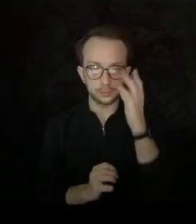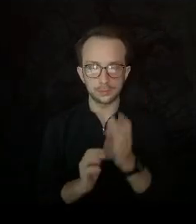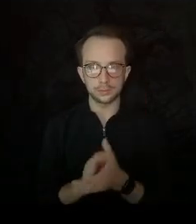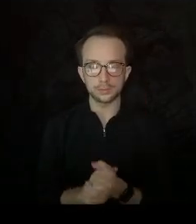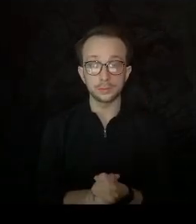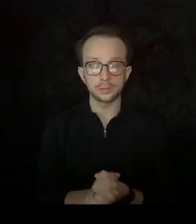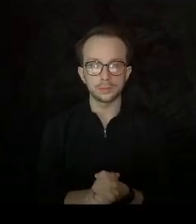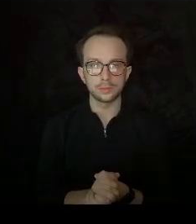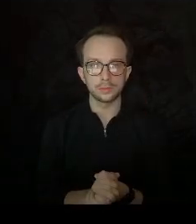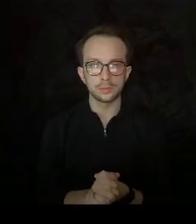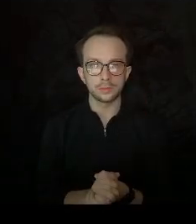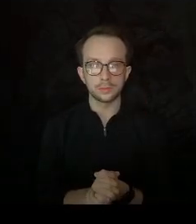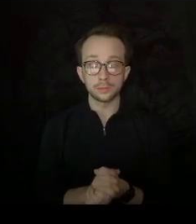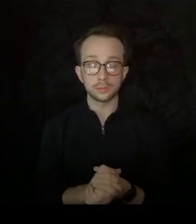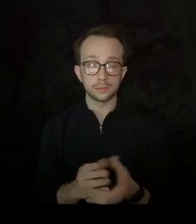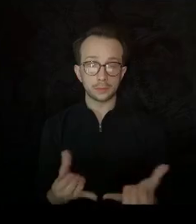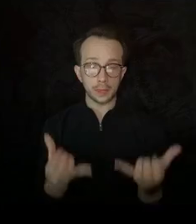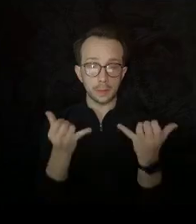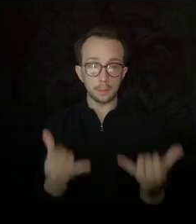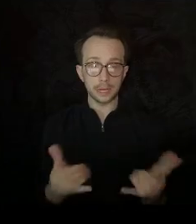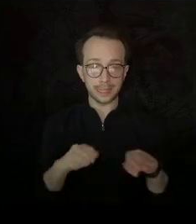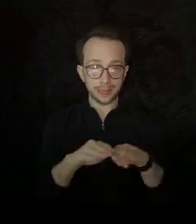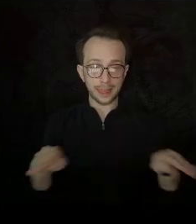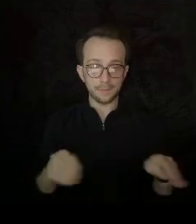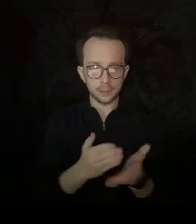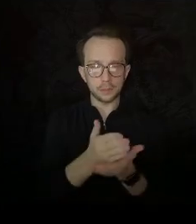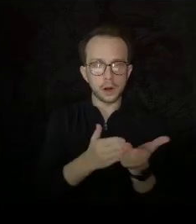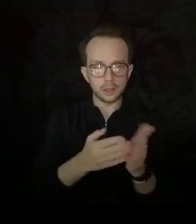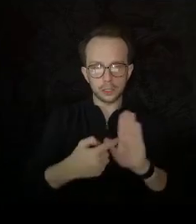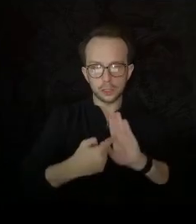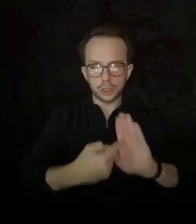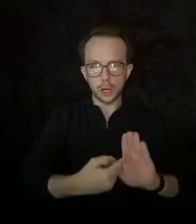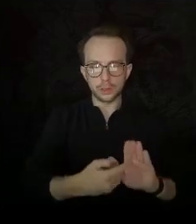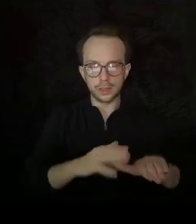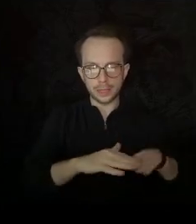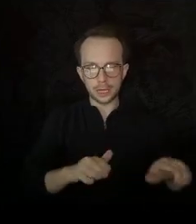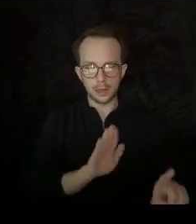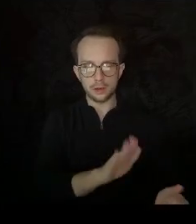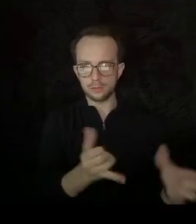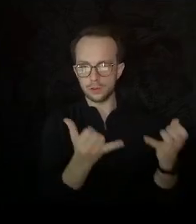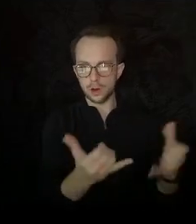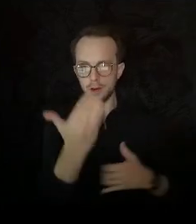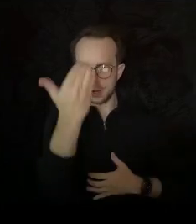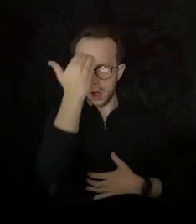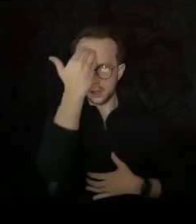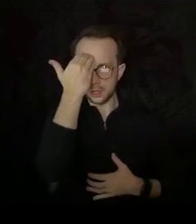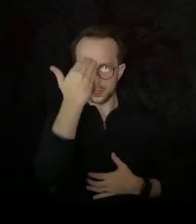The present levels section shows what your child currently knows and can do in different areas.